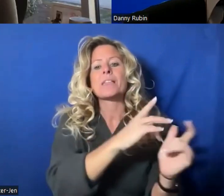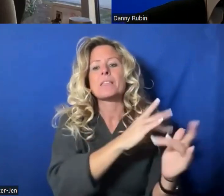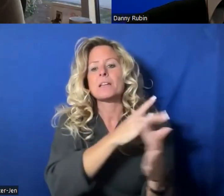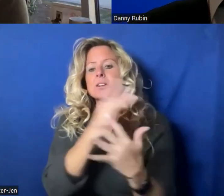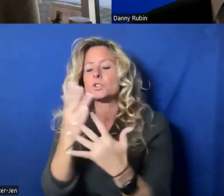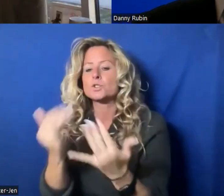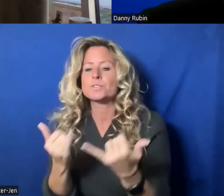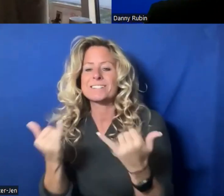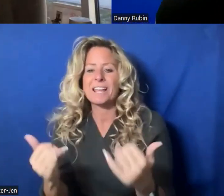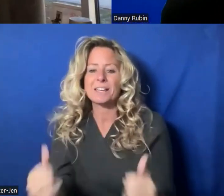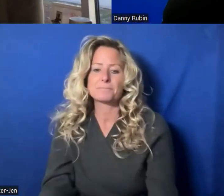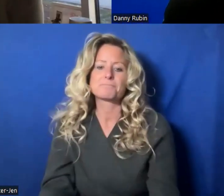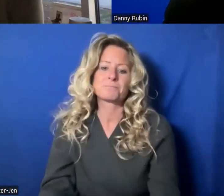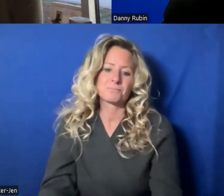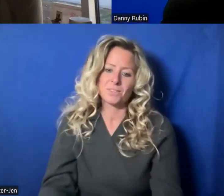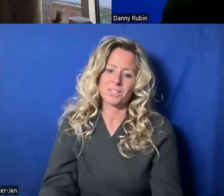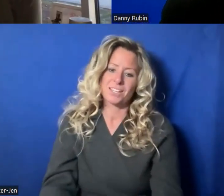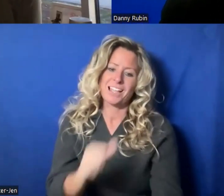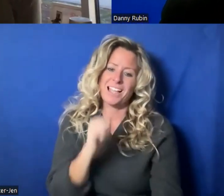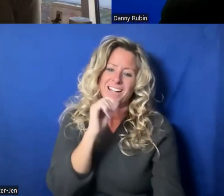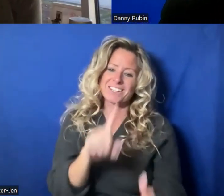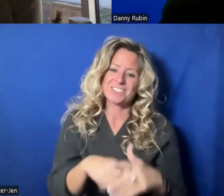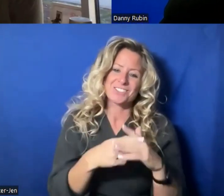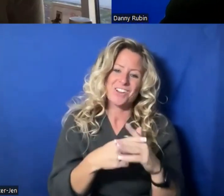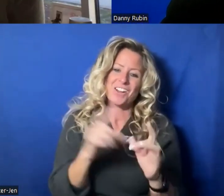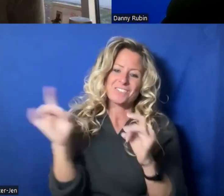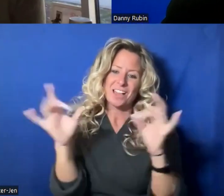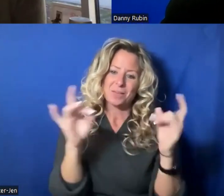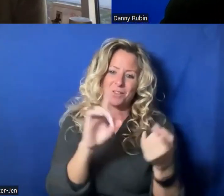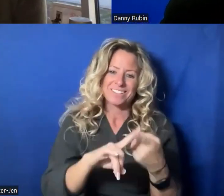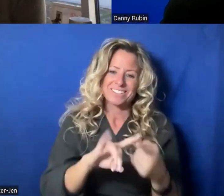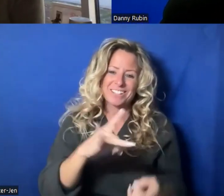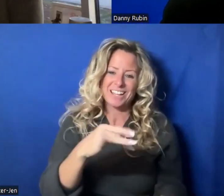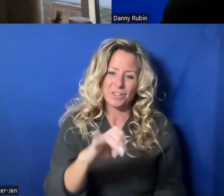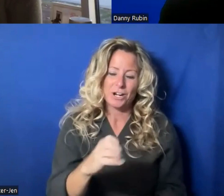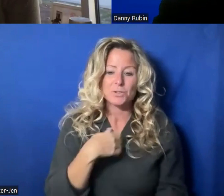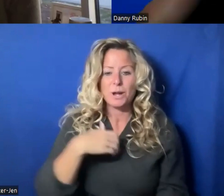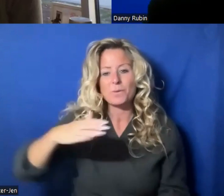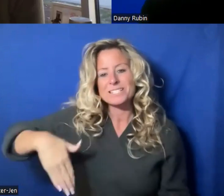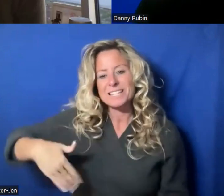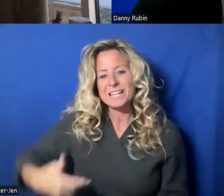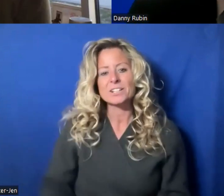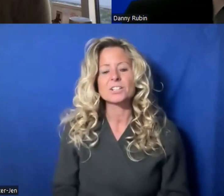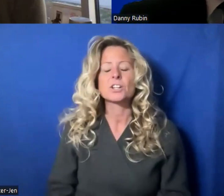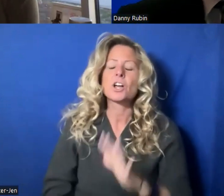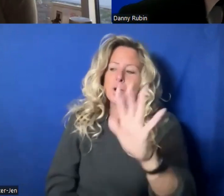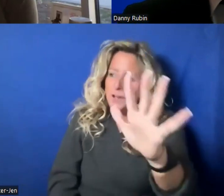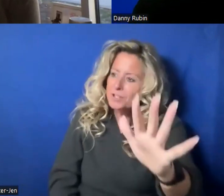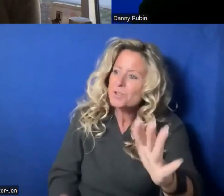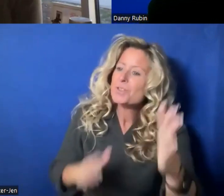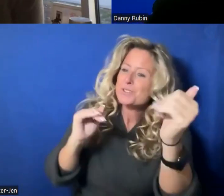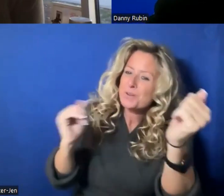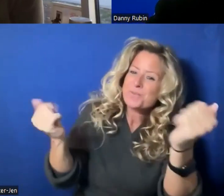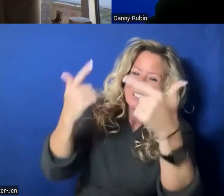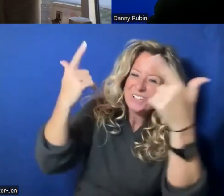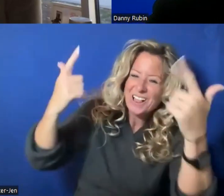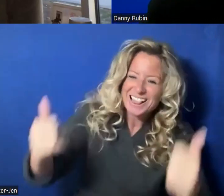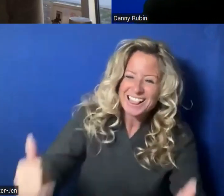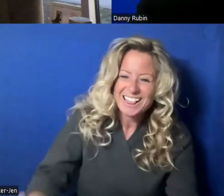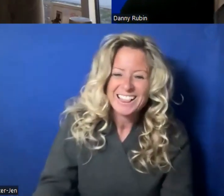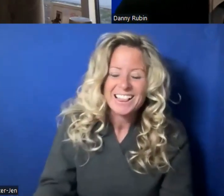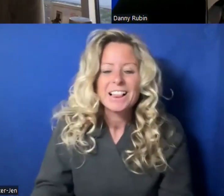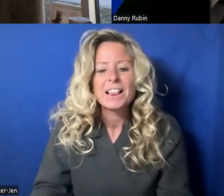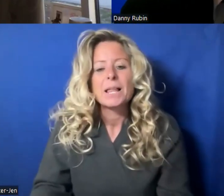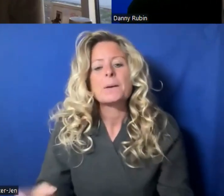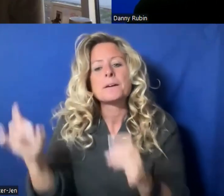your pathway. Well, I didn't start volleyball until eighth grade, so I was a little late. There's hope for us Relative. all. There's hope for us all. But I